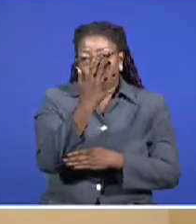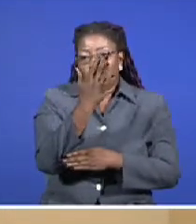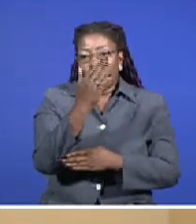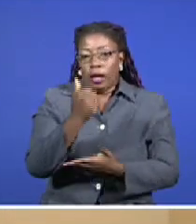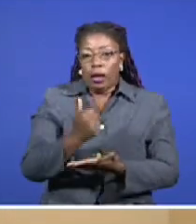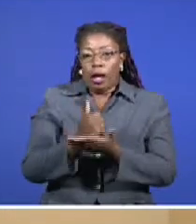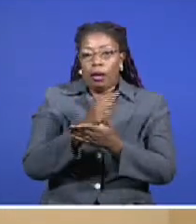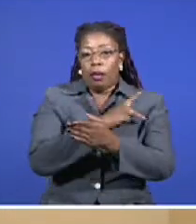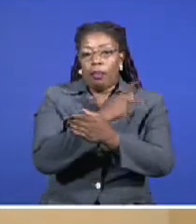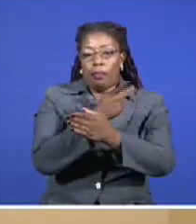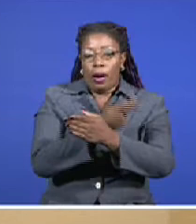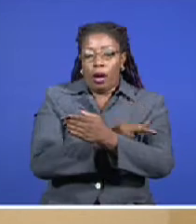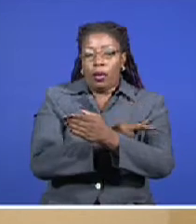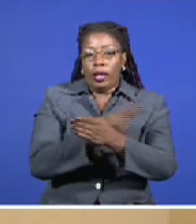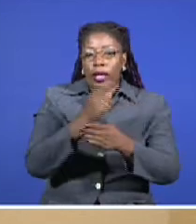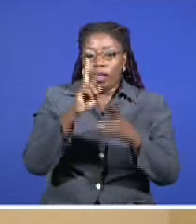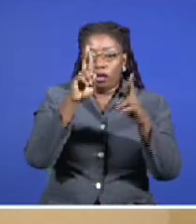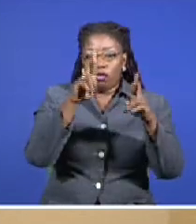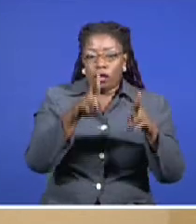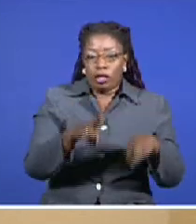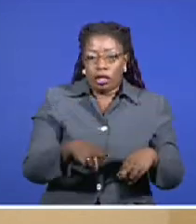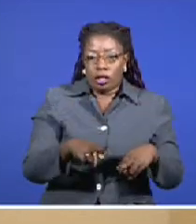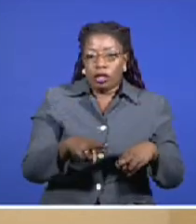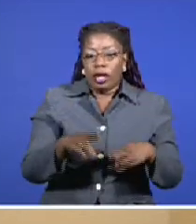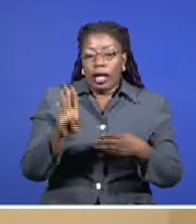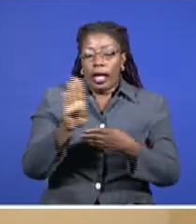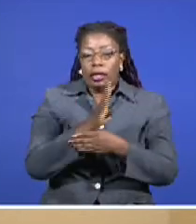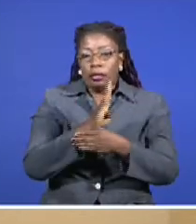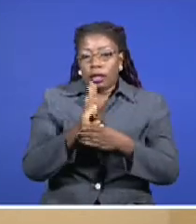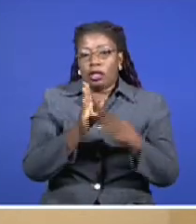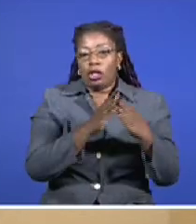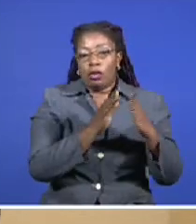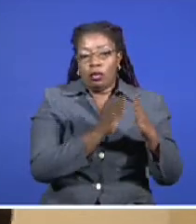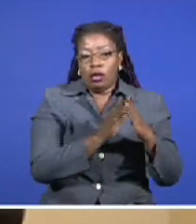and business community in North and Central Andros.